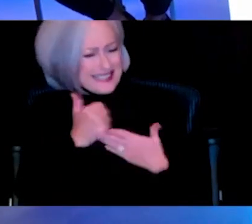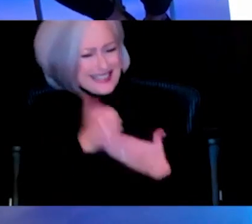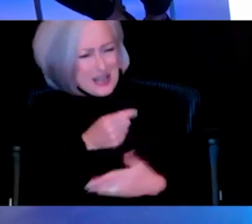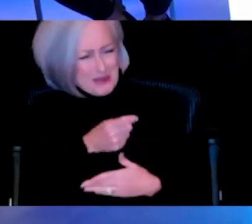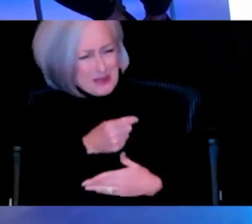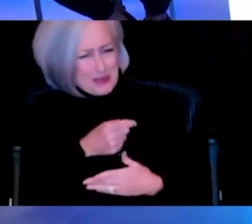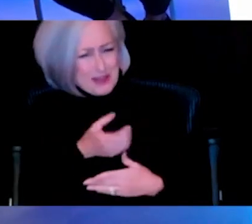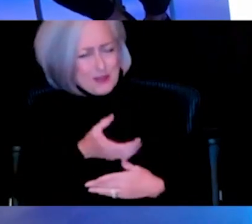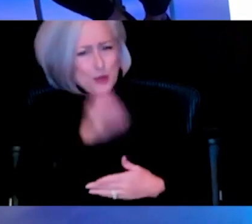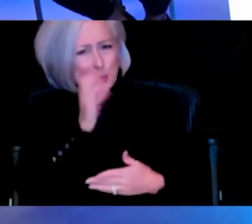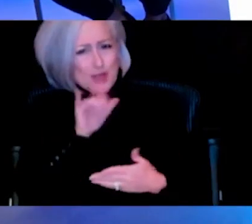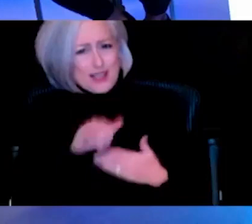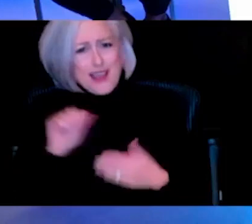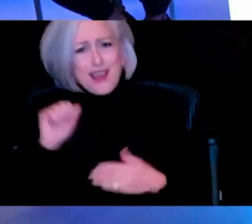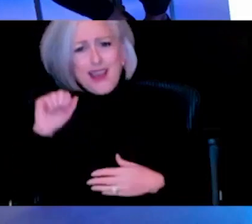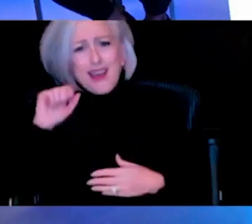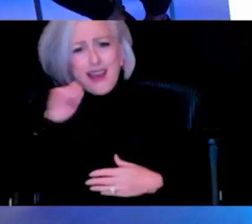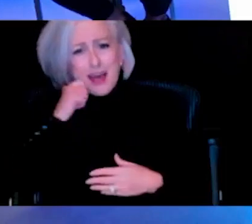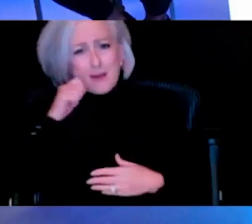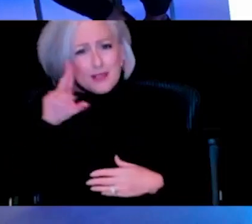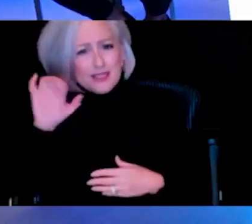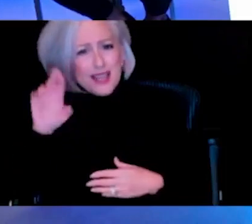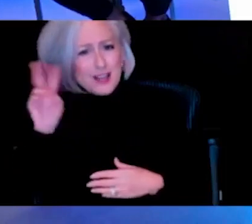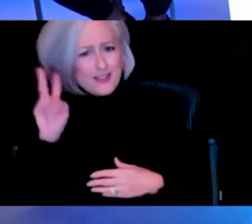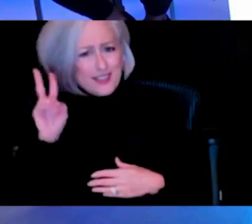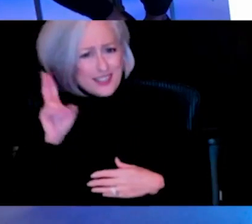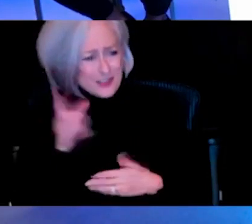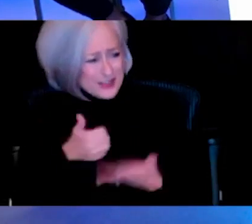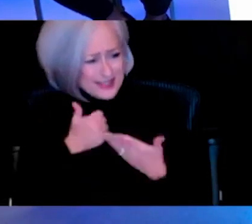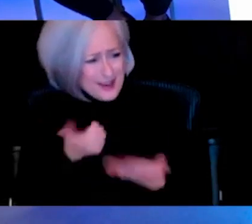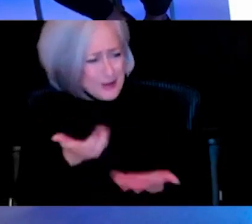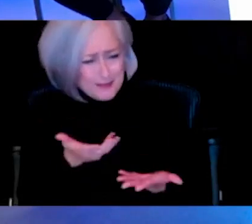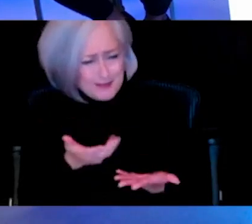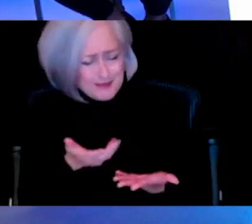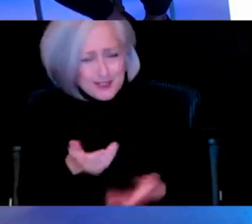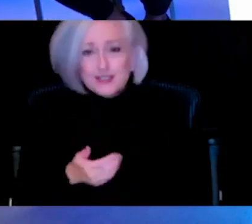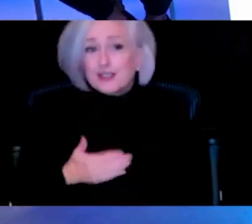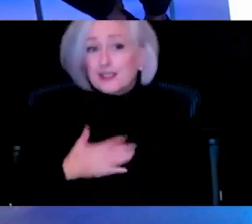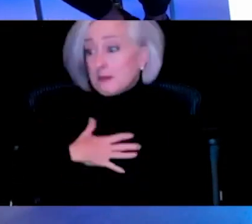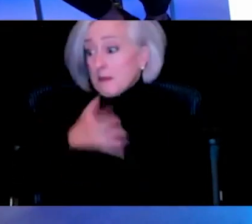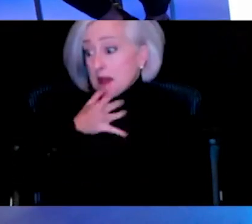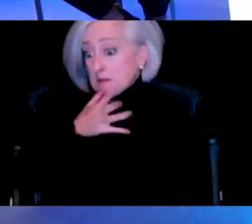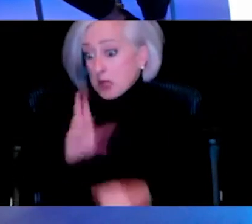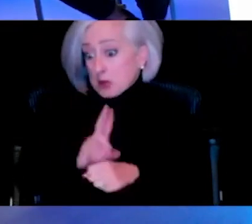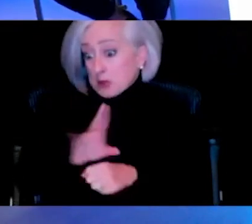it? Like when you ingest it and for other things? My mother would use it, but I